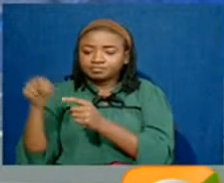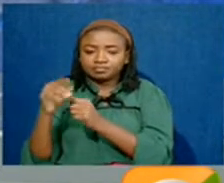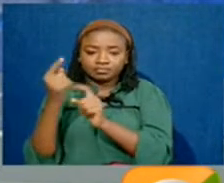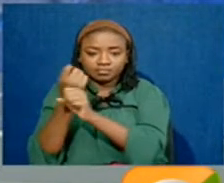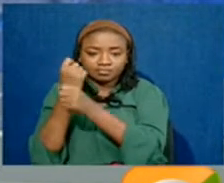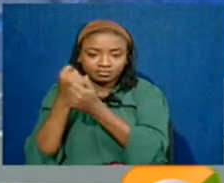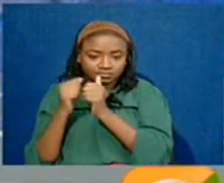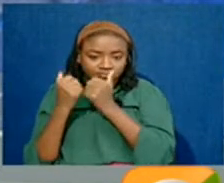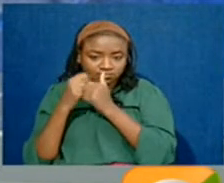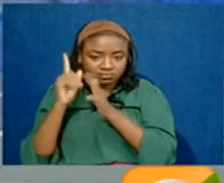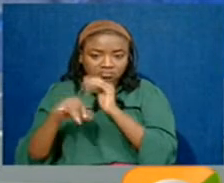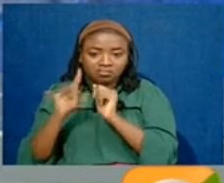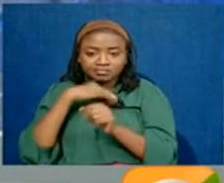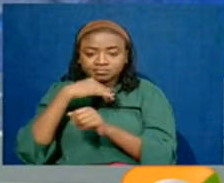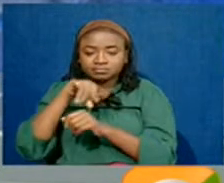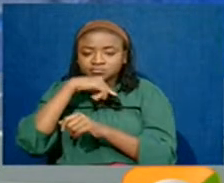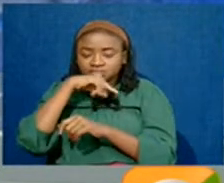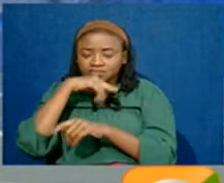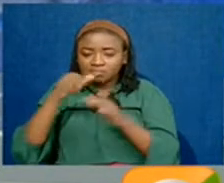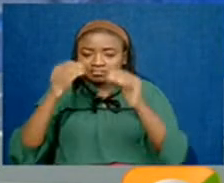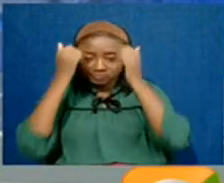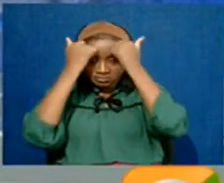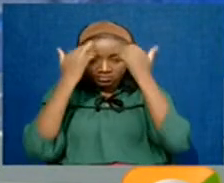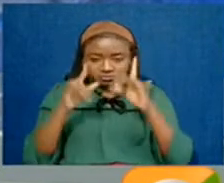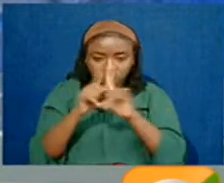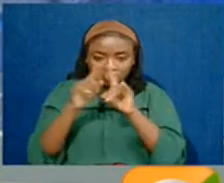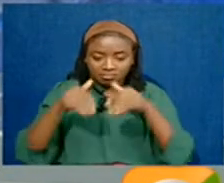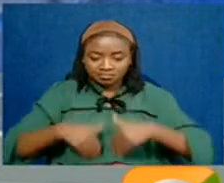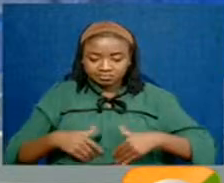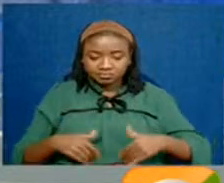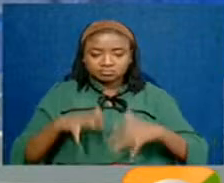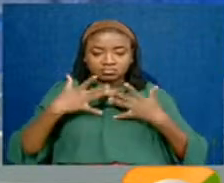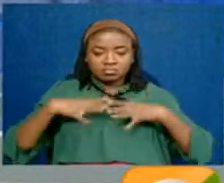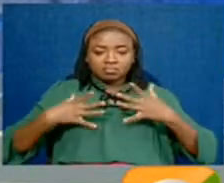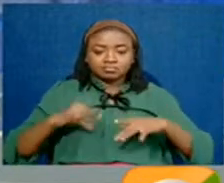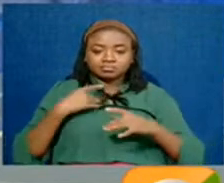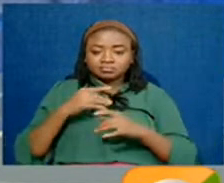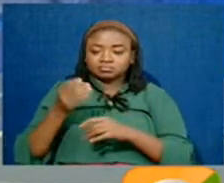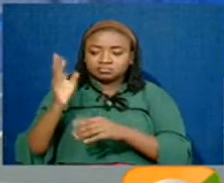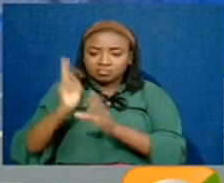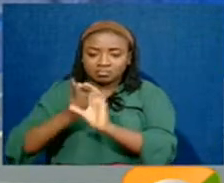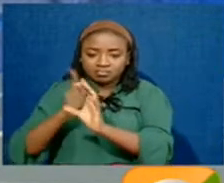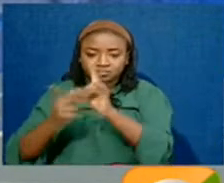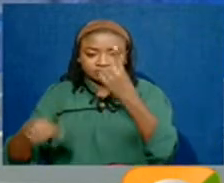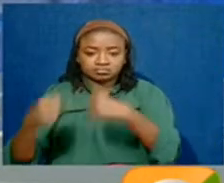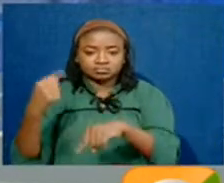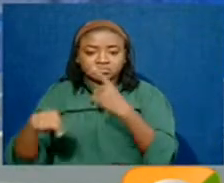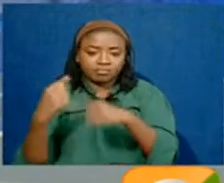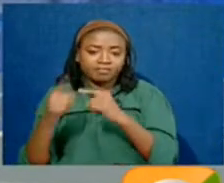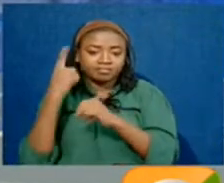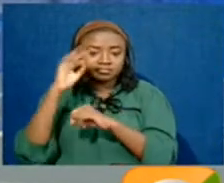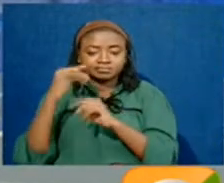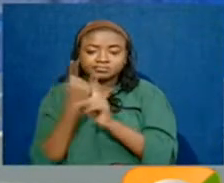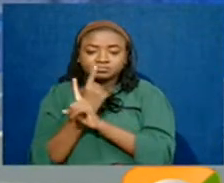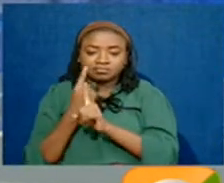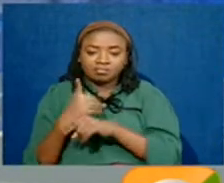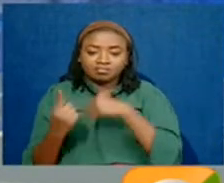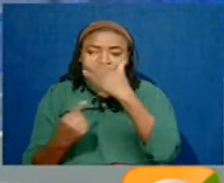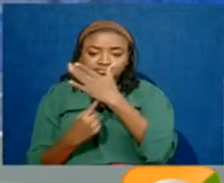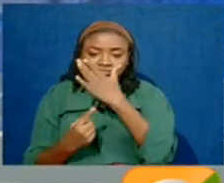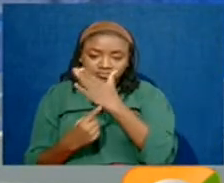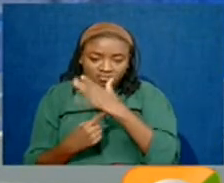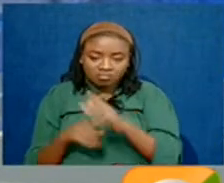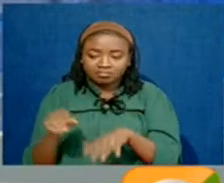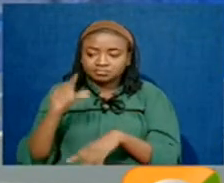Turkey. It's where students and young innovators compete in robotics, aerospace, and next-gen tech. It's